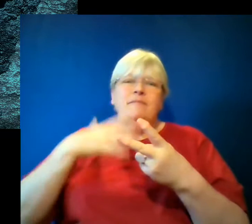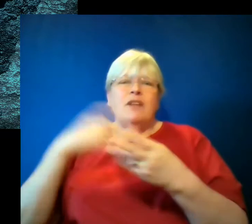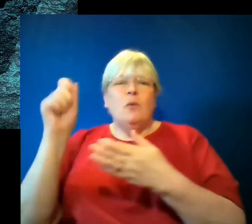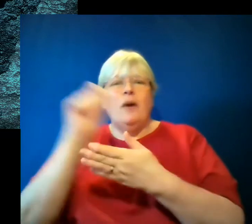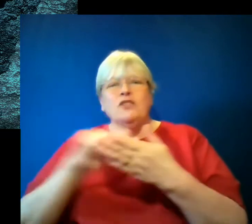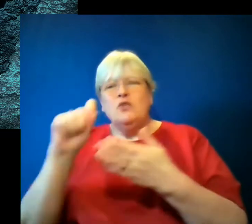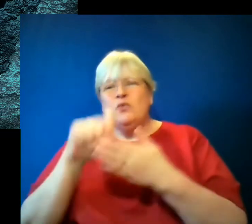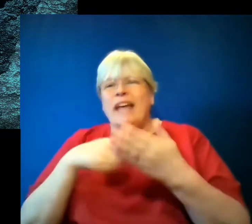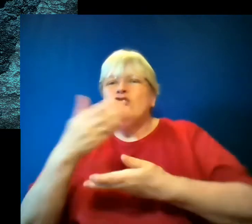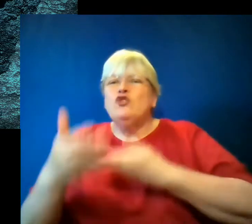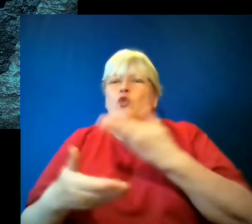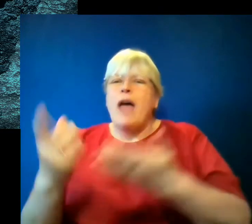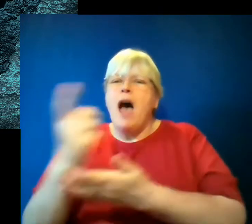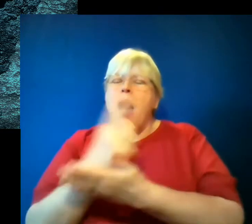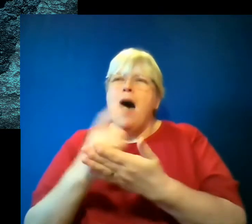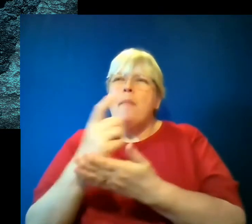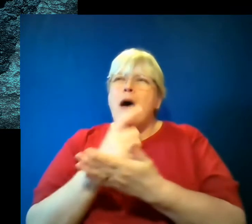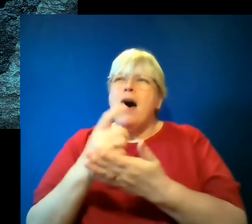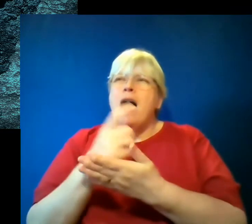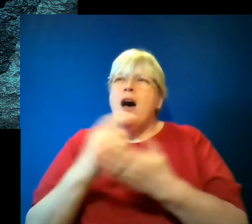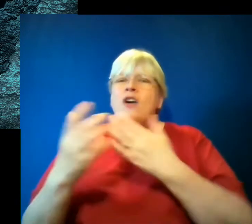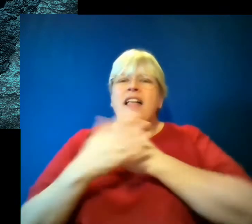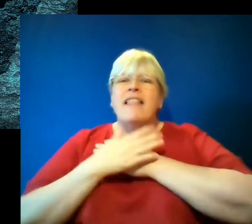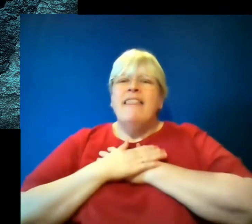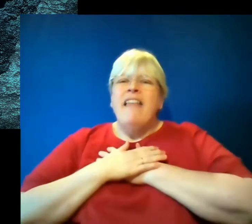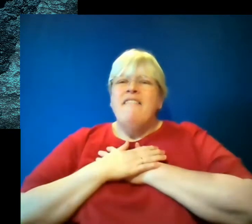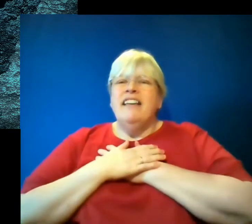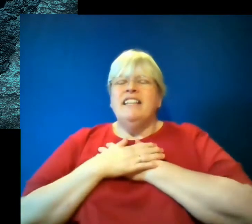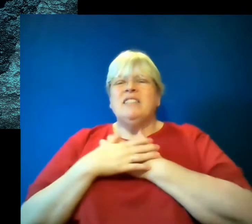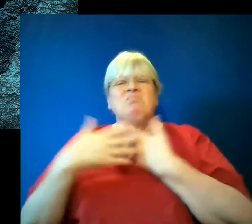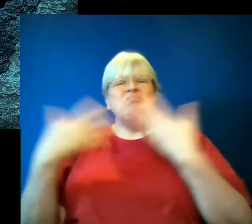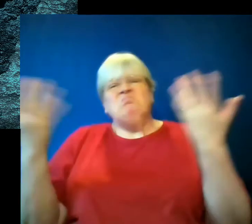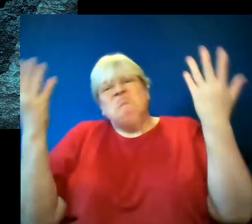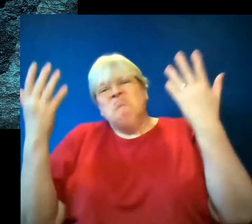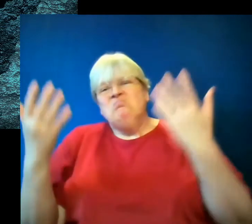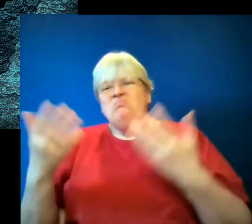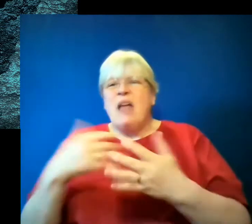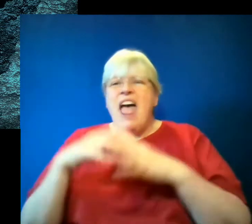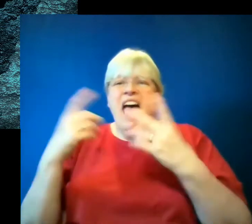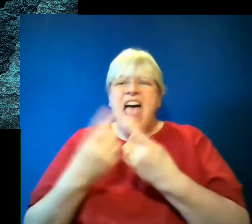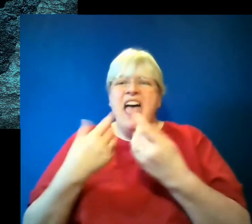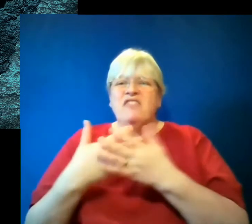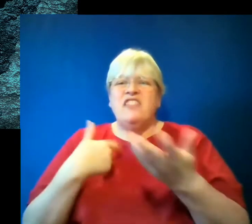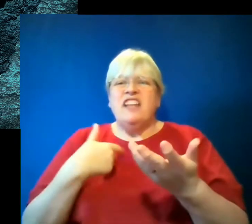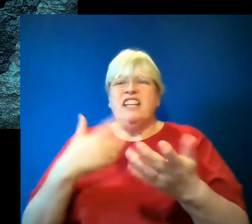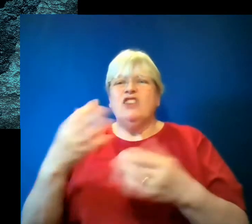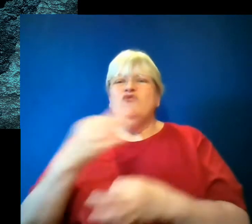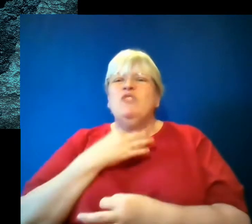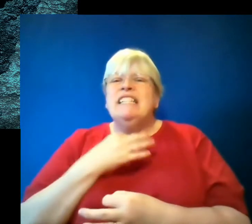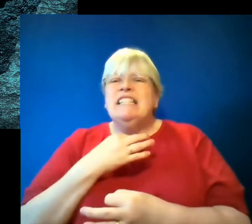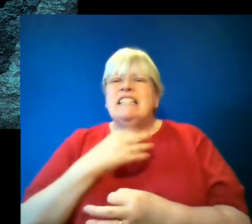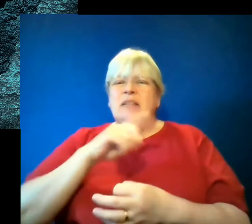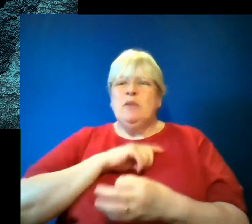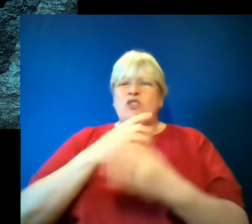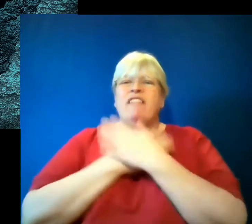story that would be about loving recklessly, about putting everything on the line for love, about very specifically